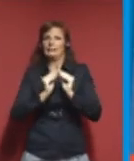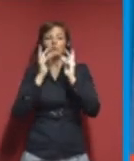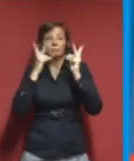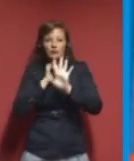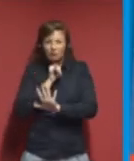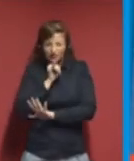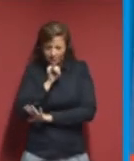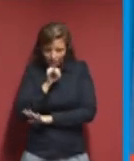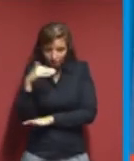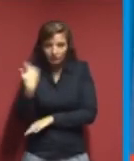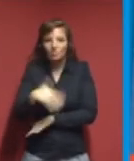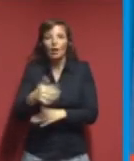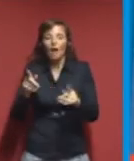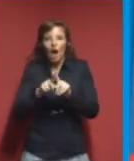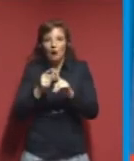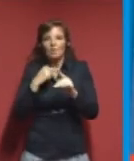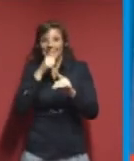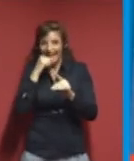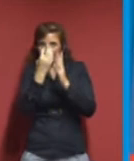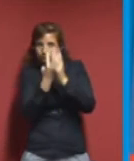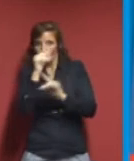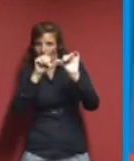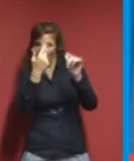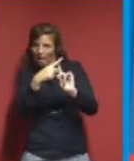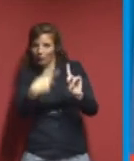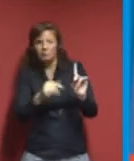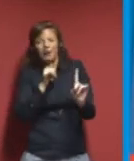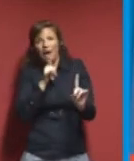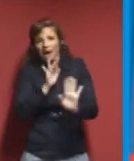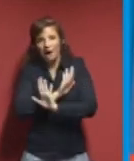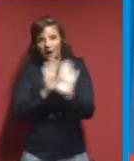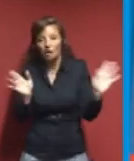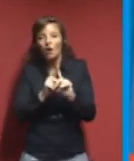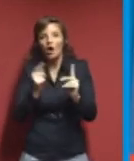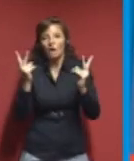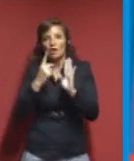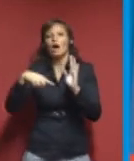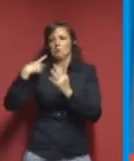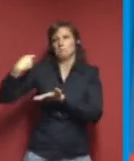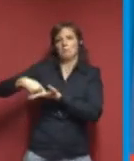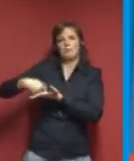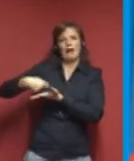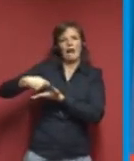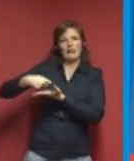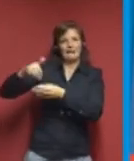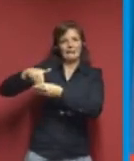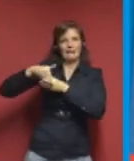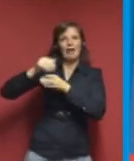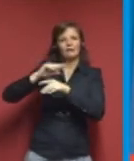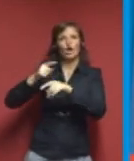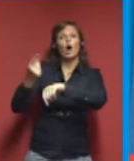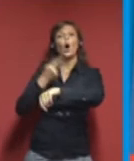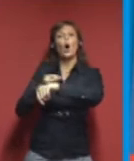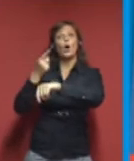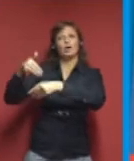wireframe models, and you had to pay by the hour to use the software. Now you can get SketchUp or a number of other software,